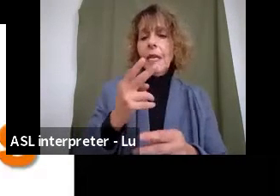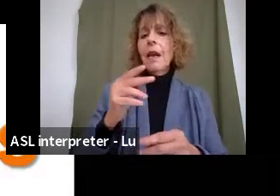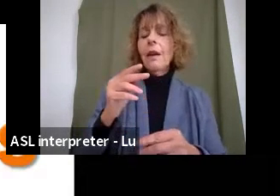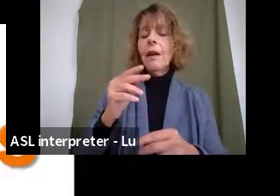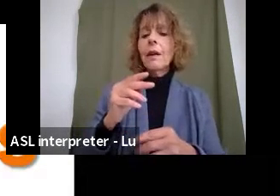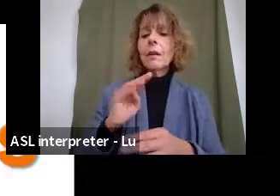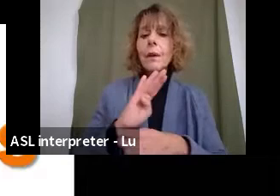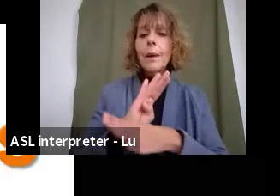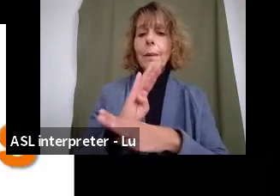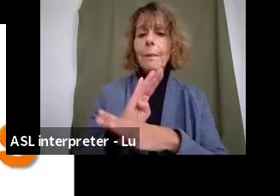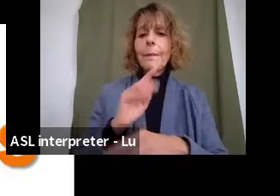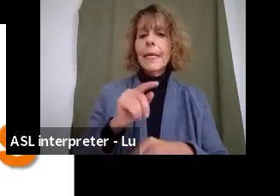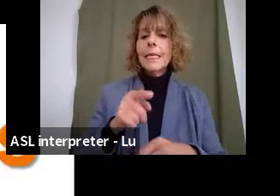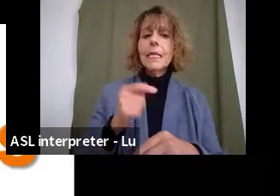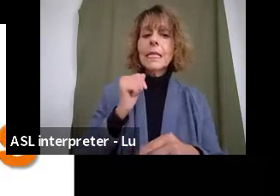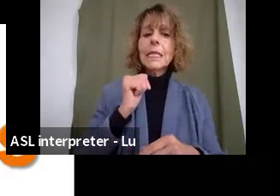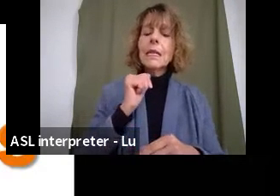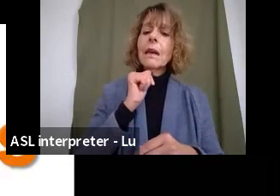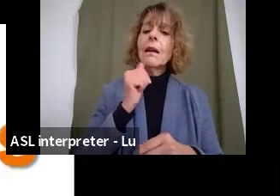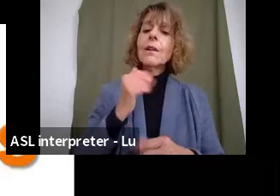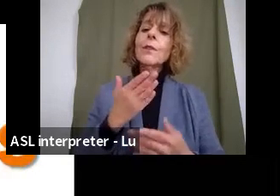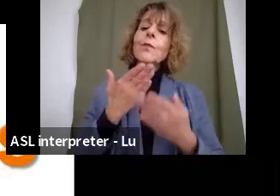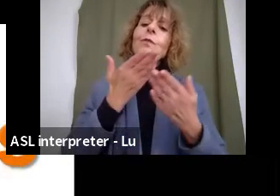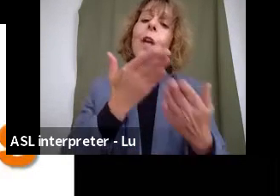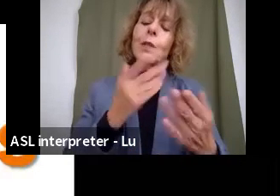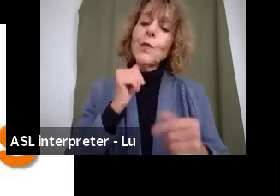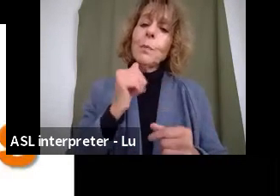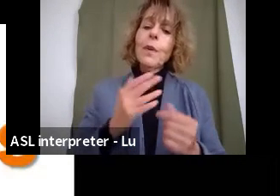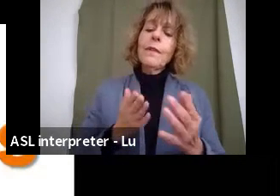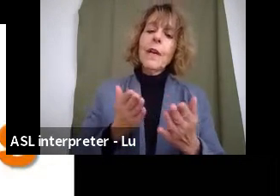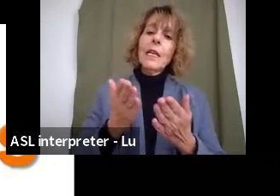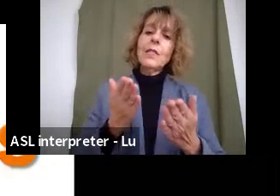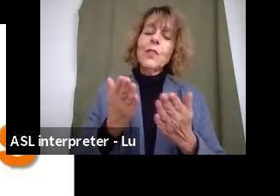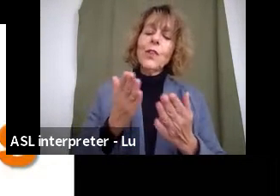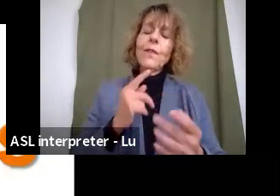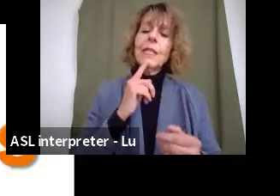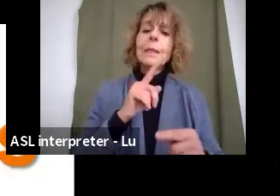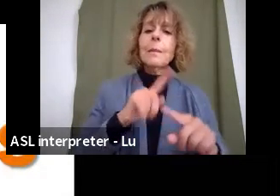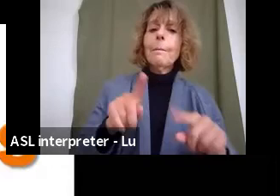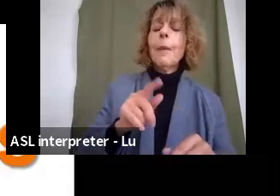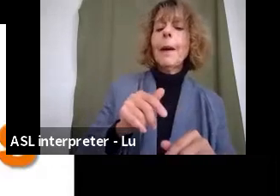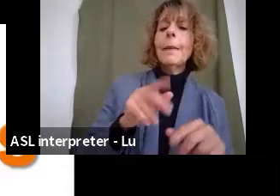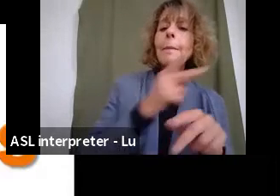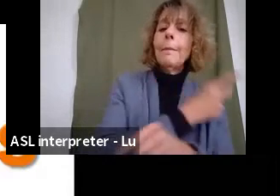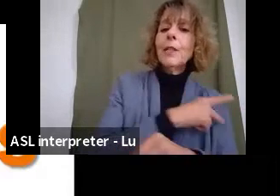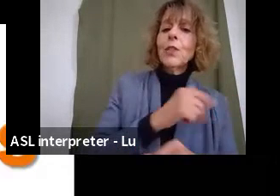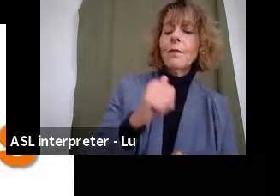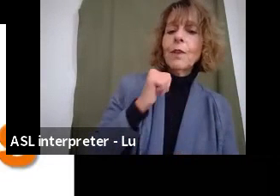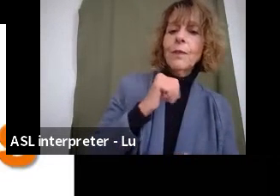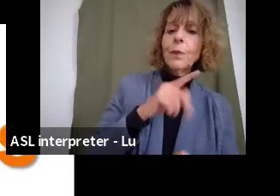by the patient? I don't know what EMTALA is, so I can just say